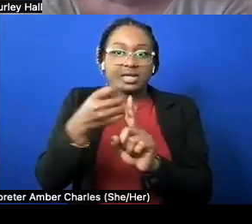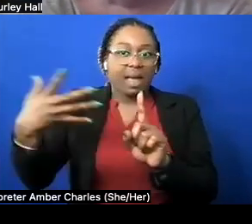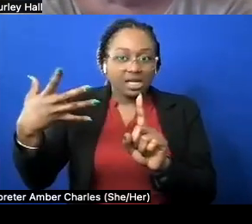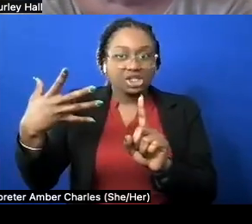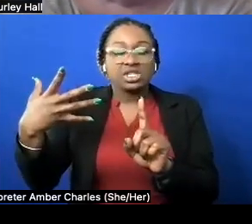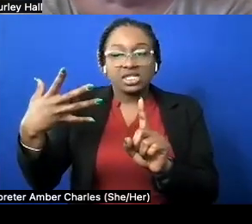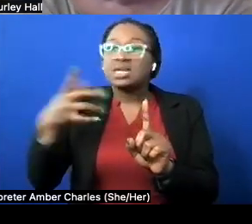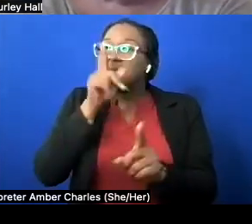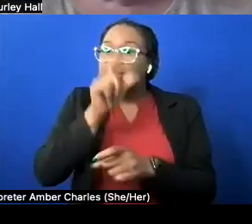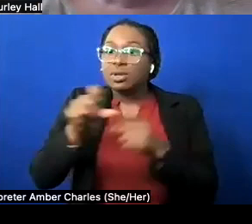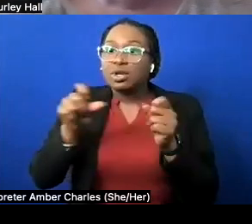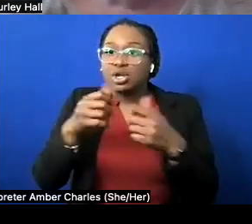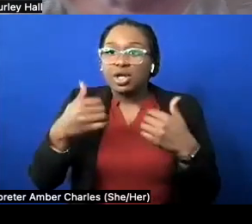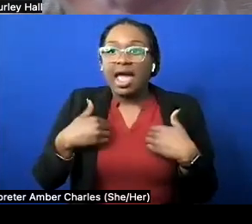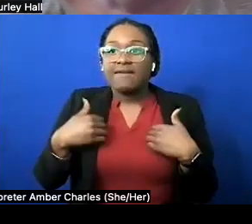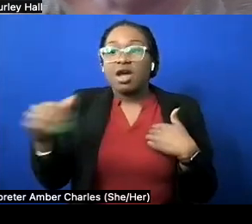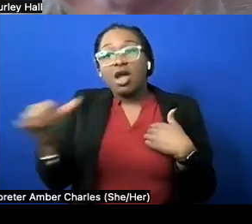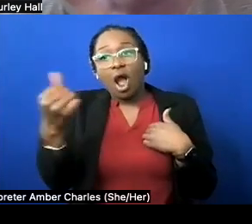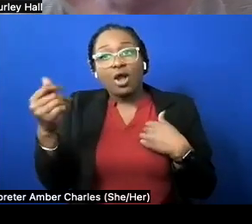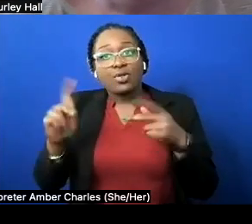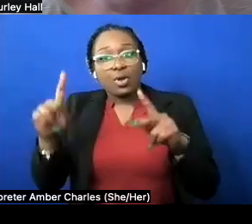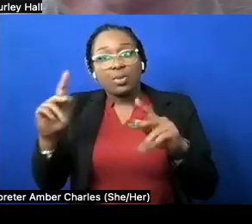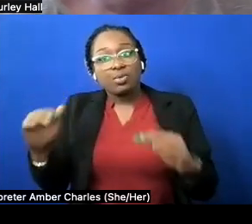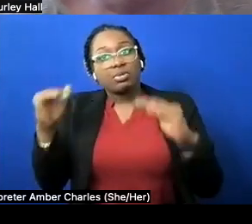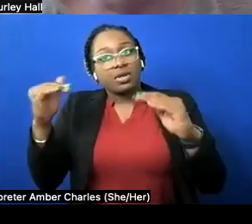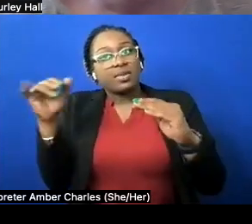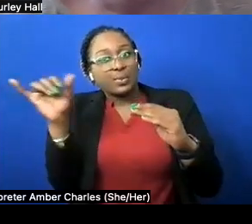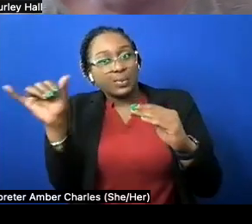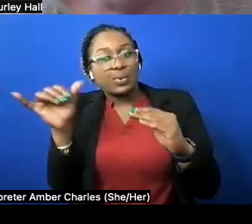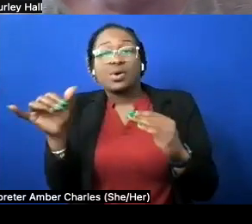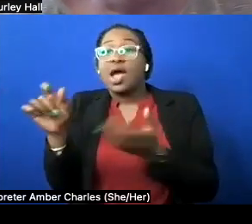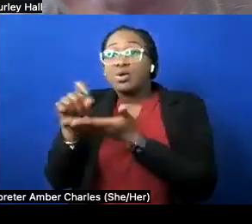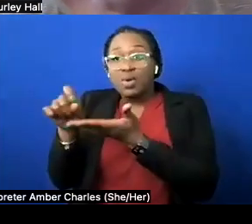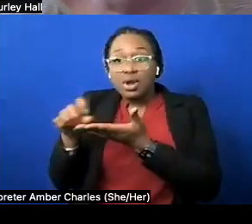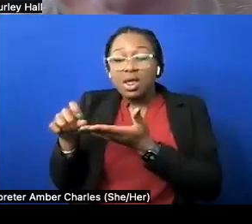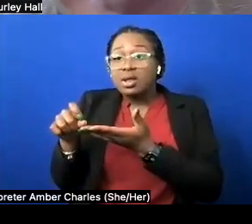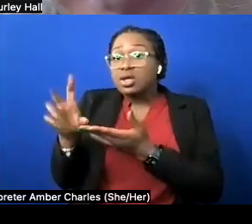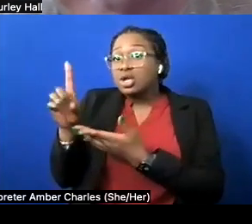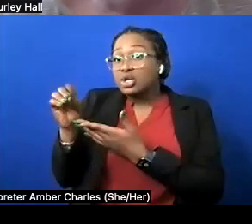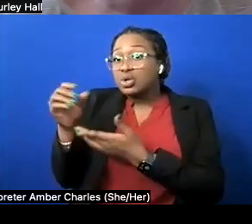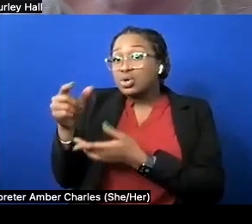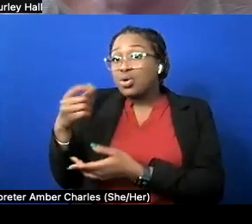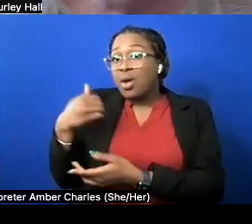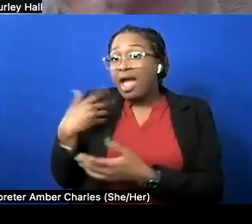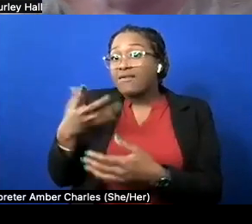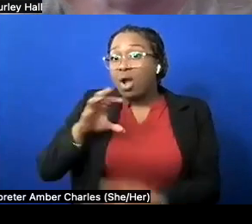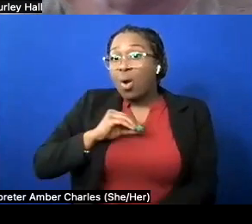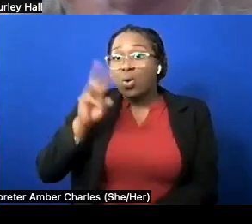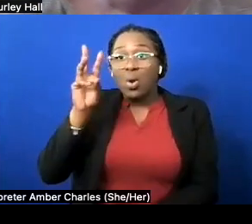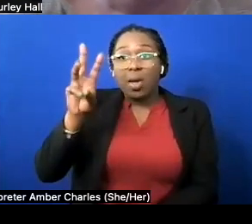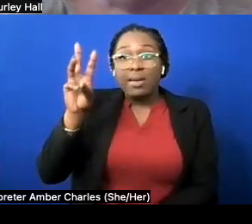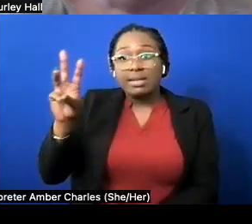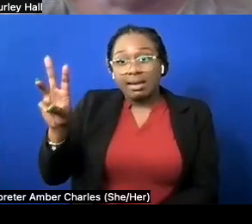that they're lifting other people up. The thing that I wrote down here is, do you have your own website? There